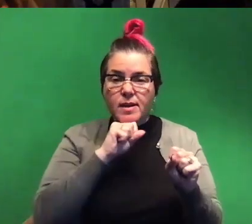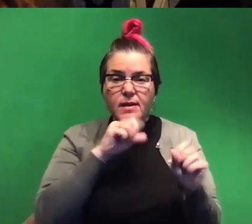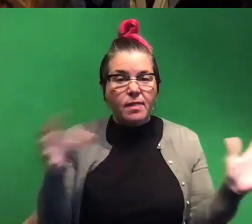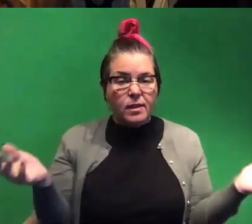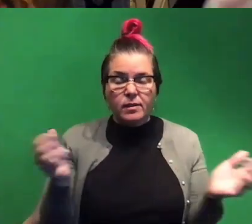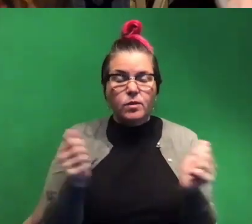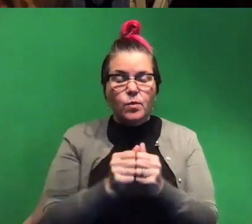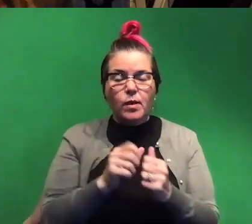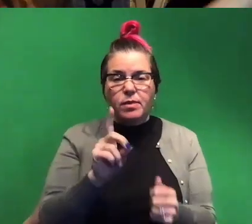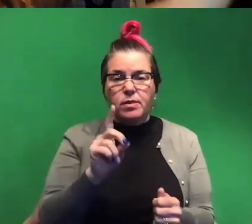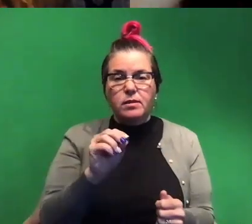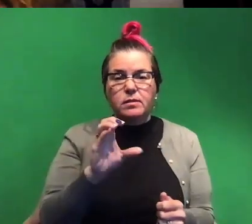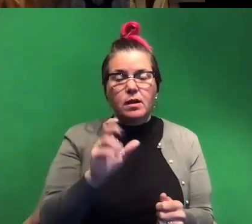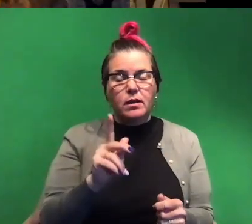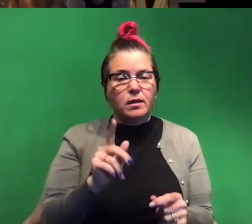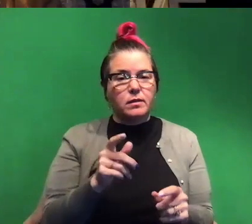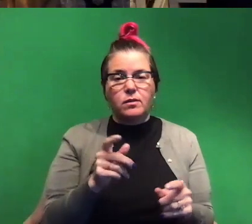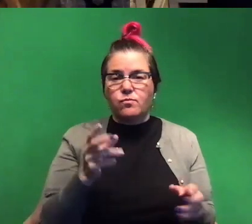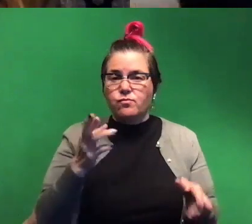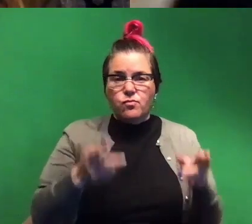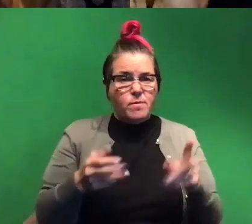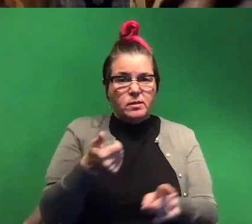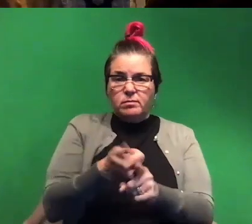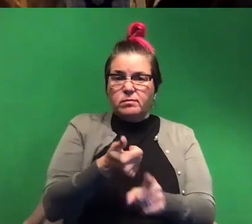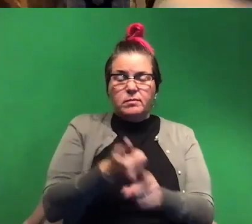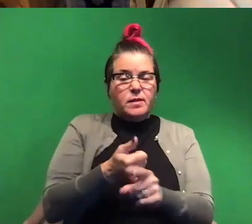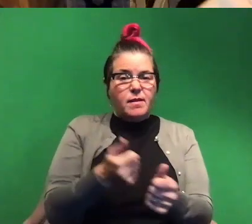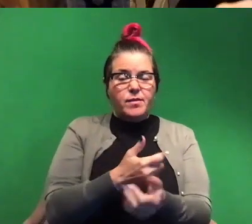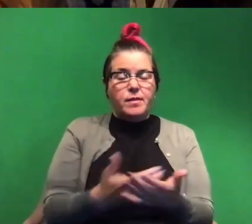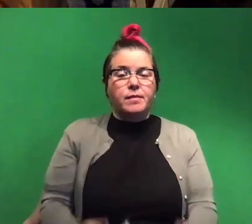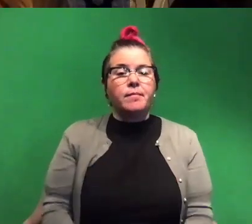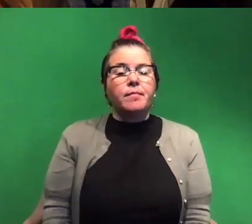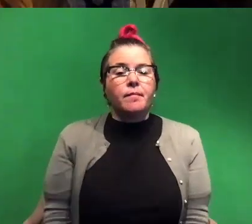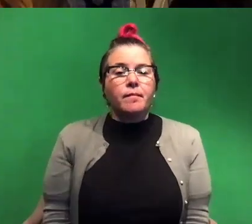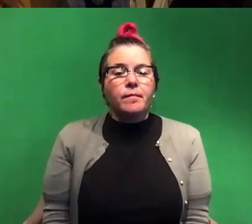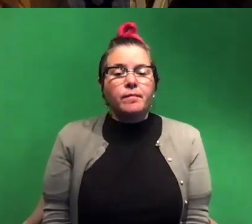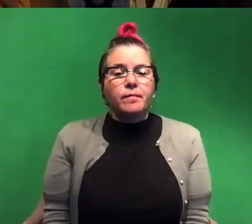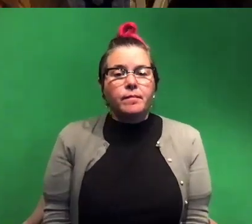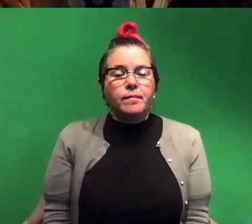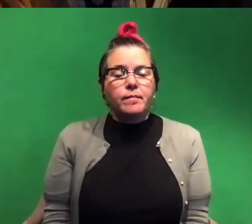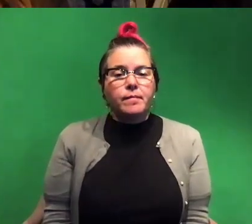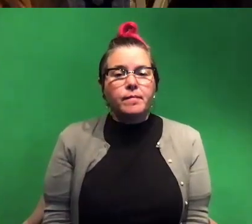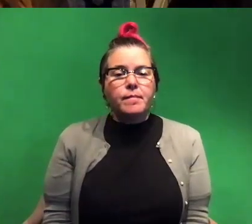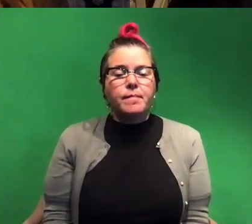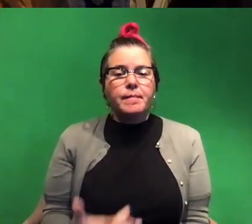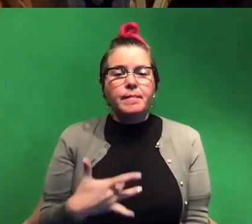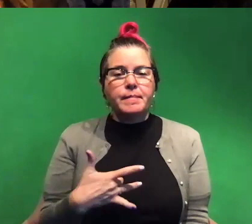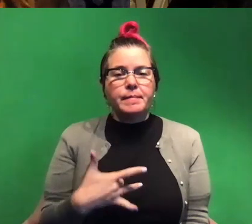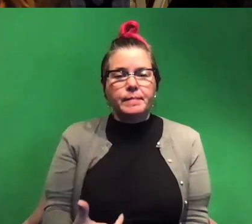was entirely autonomous. The robots did everything. For the most part,